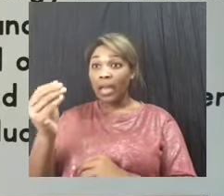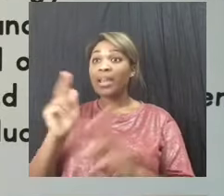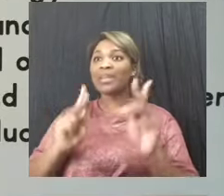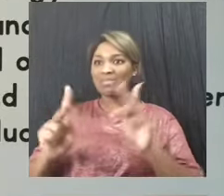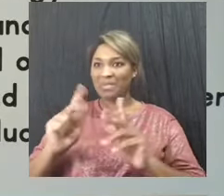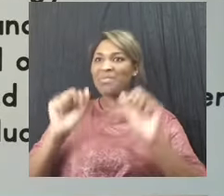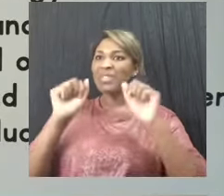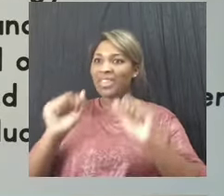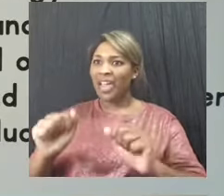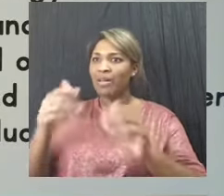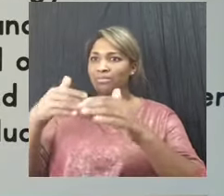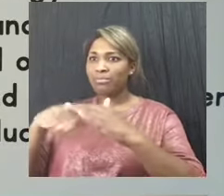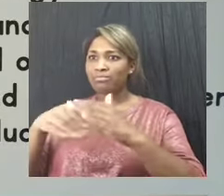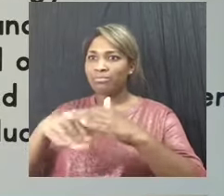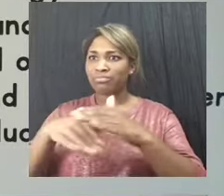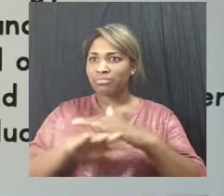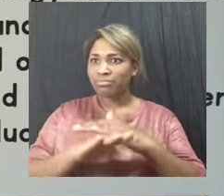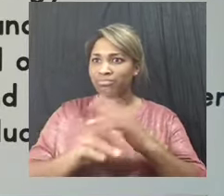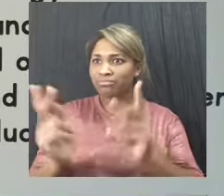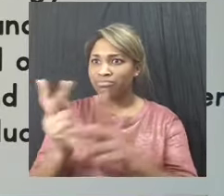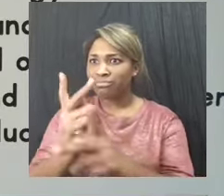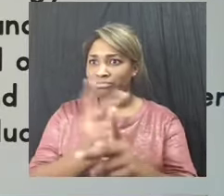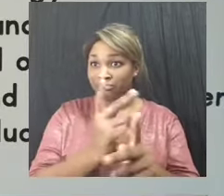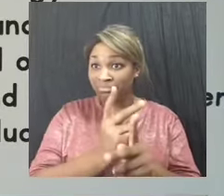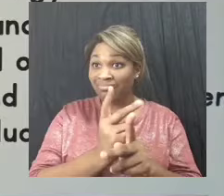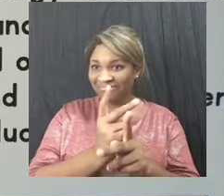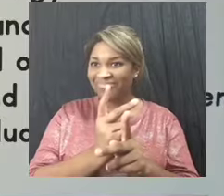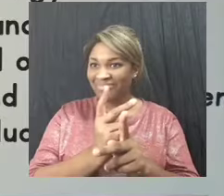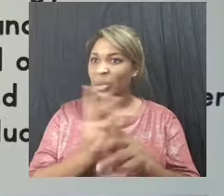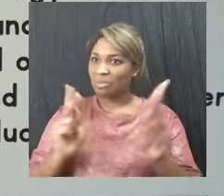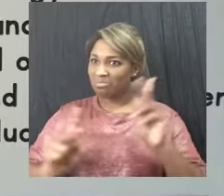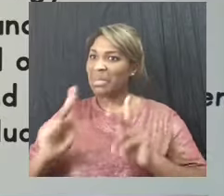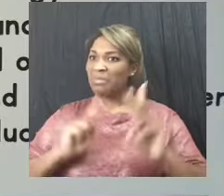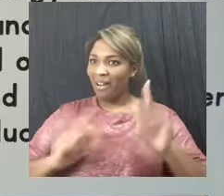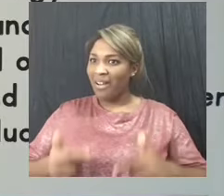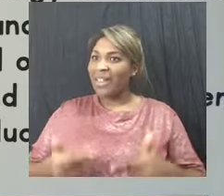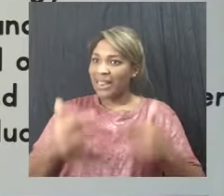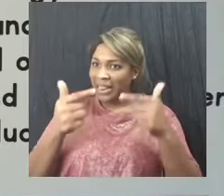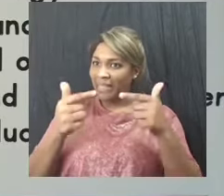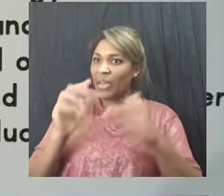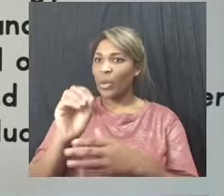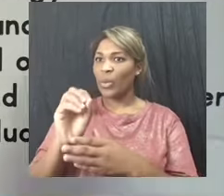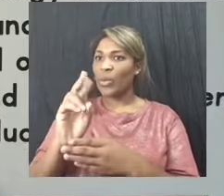reproduce. So people are living organisms.